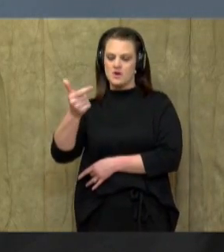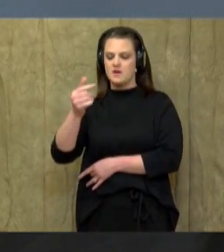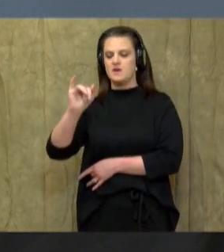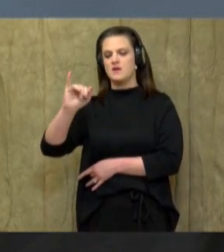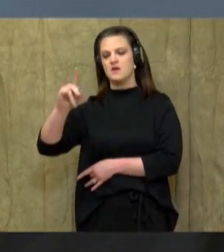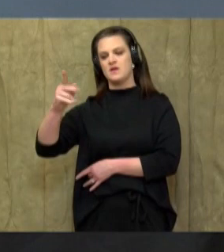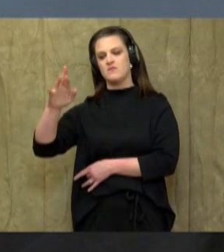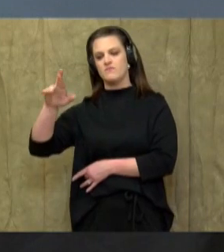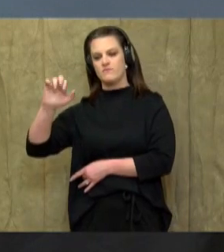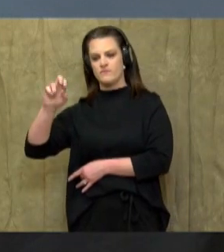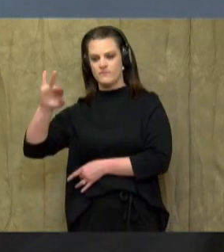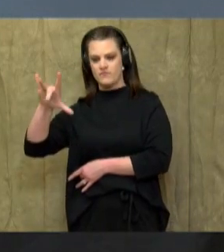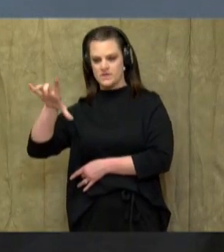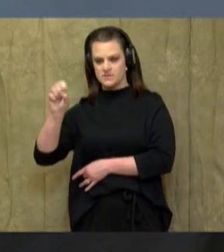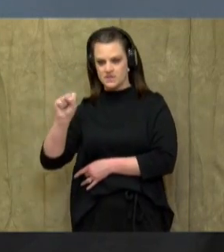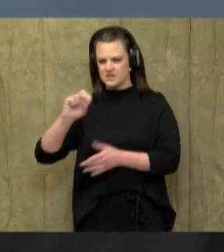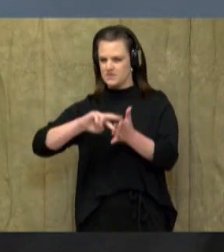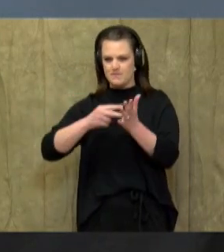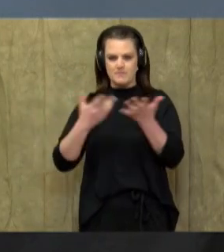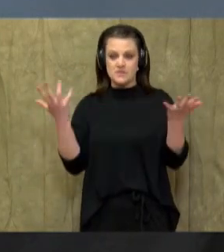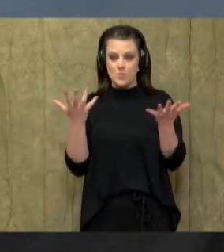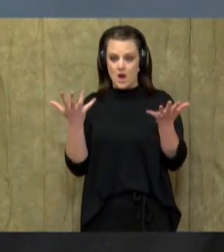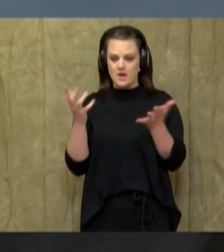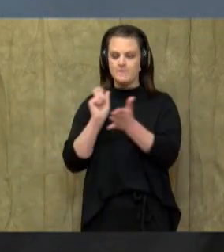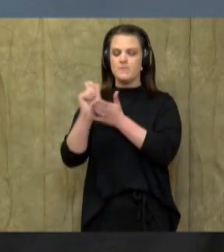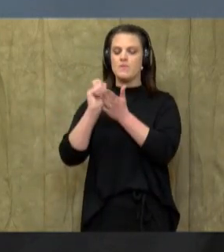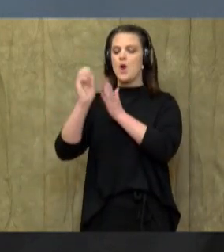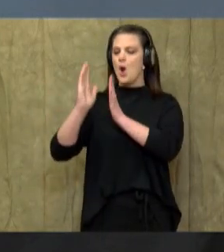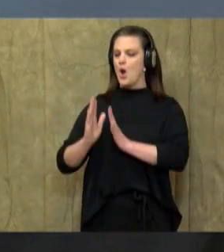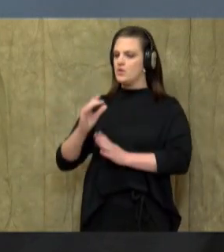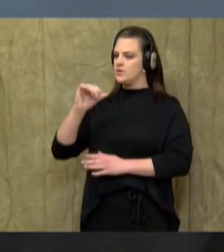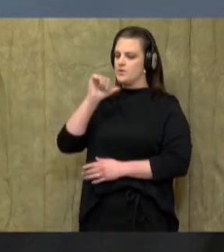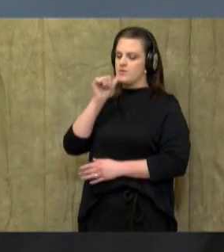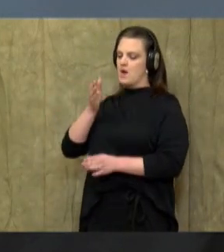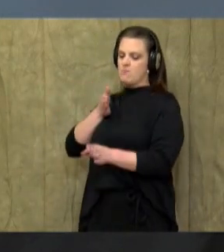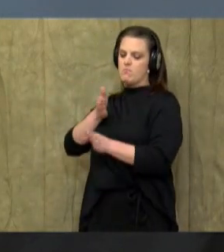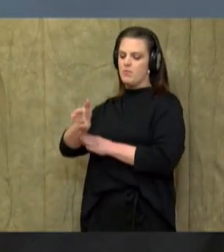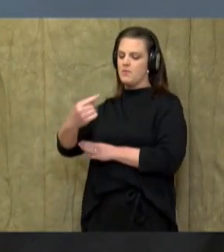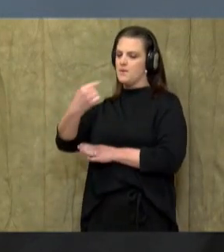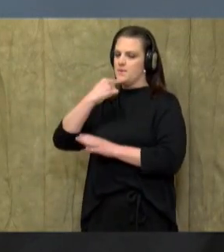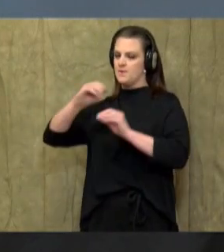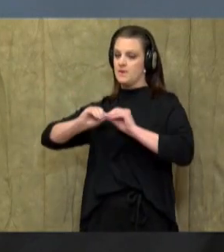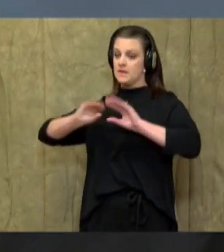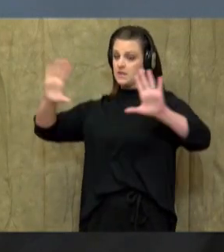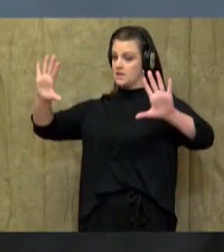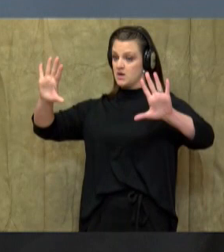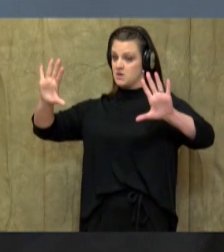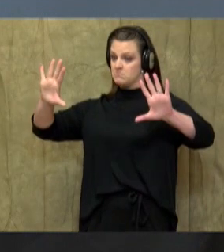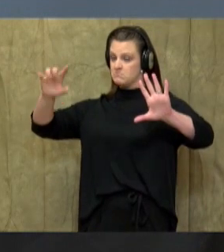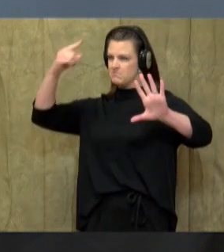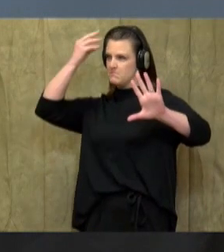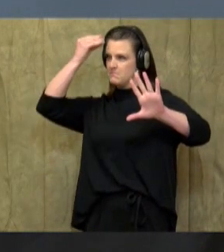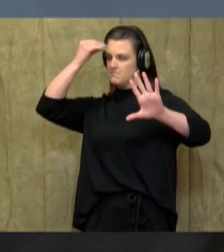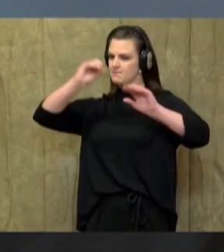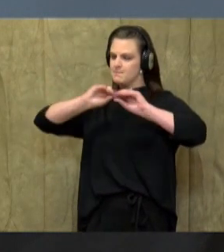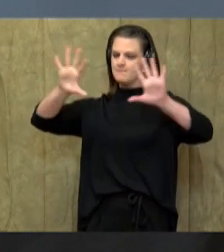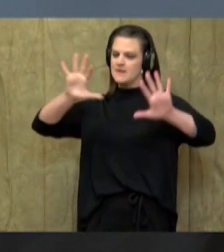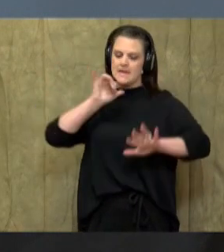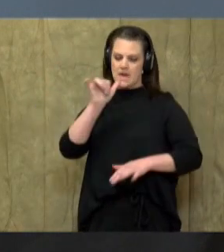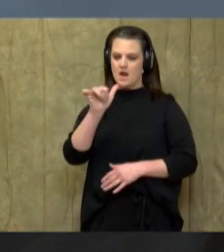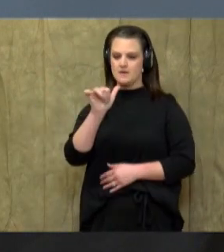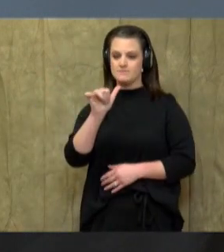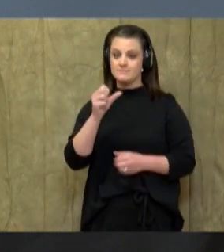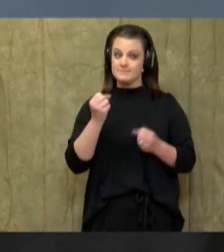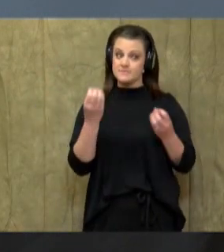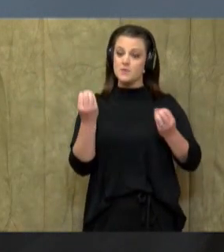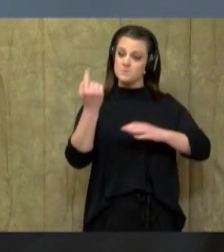that when the author does not directly state what he or she is thinking. So boys and girls, that's what we're